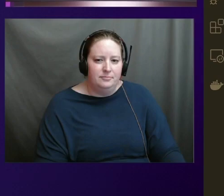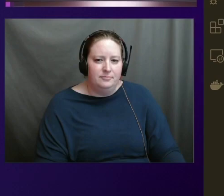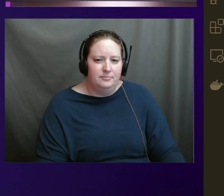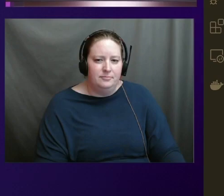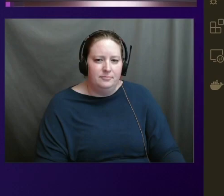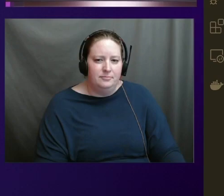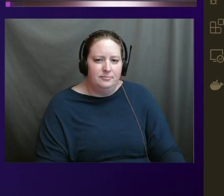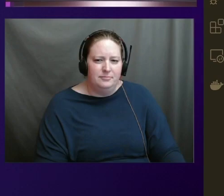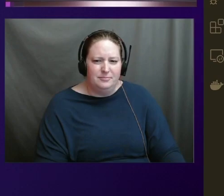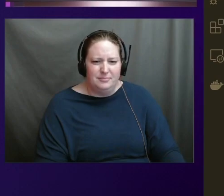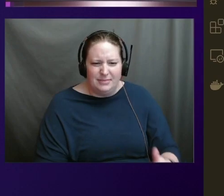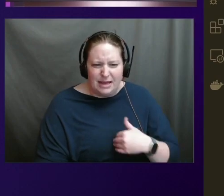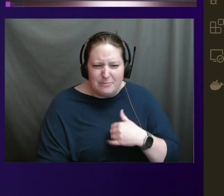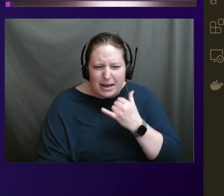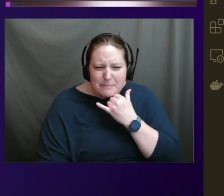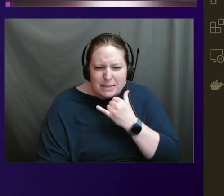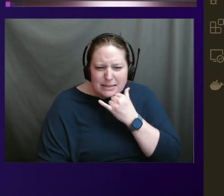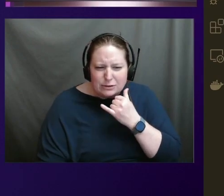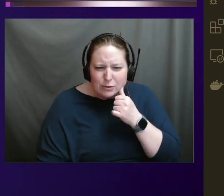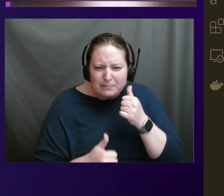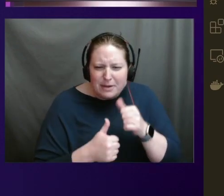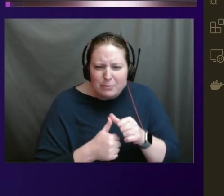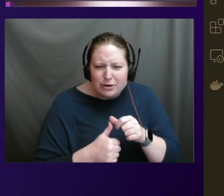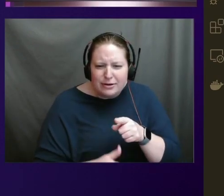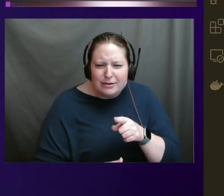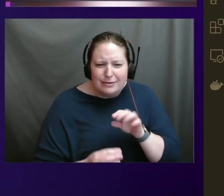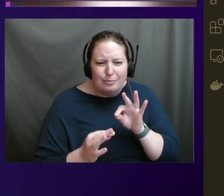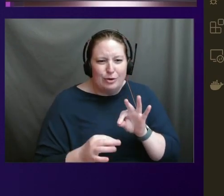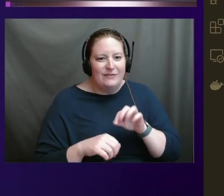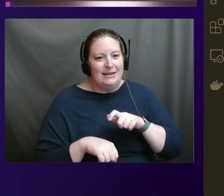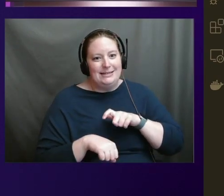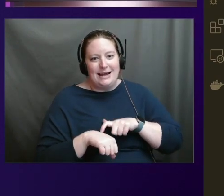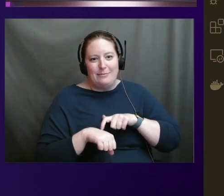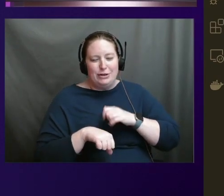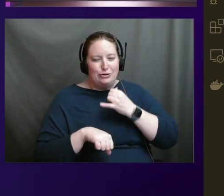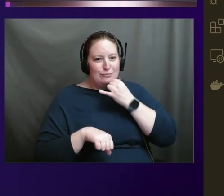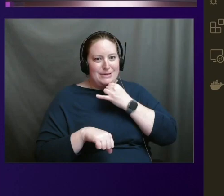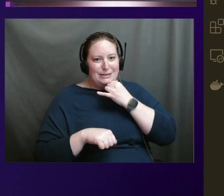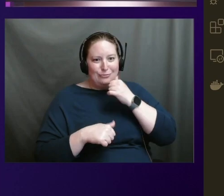Am I misremembering this? Perfect timing to misremember one of the commands.